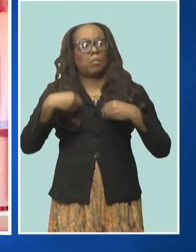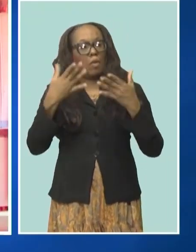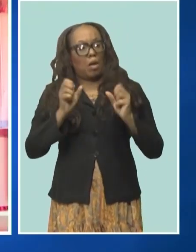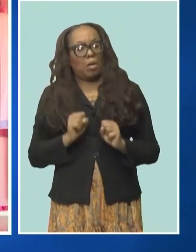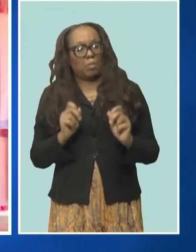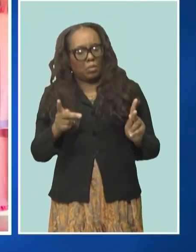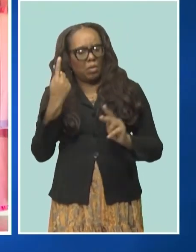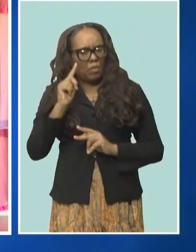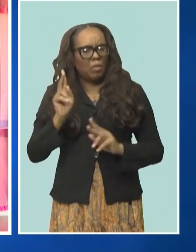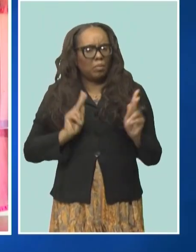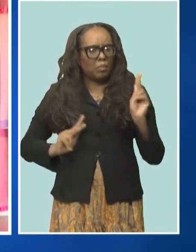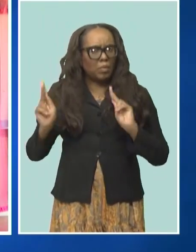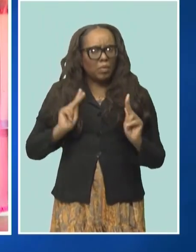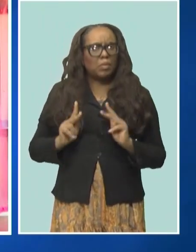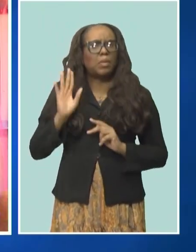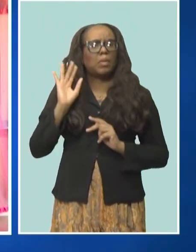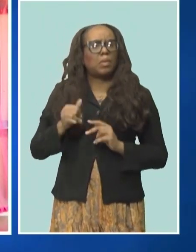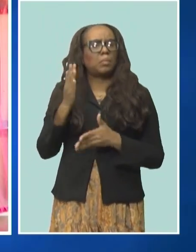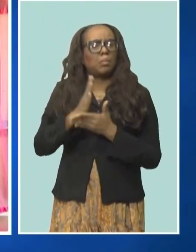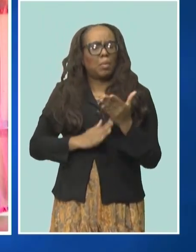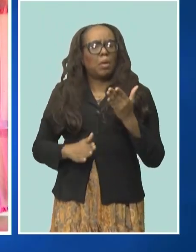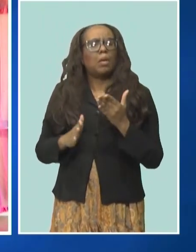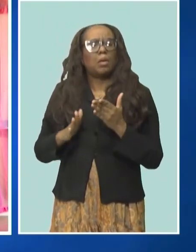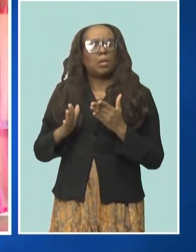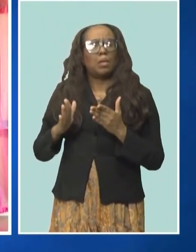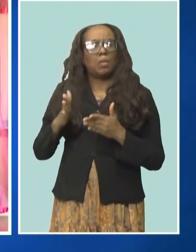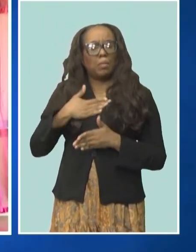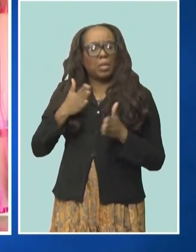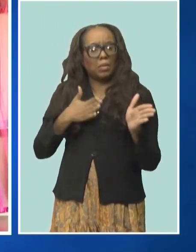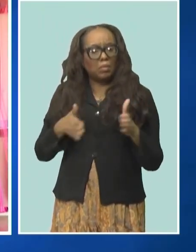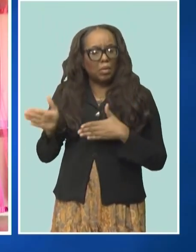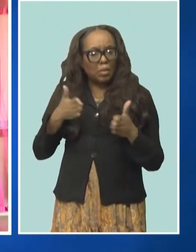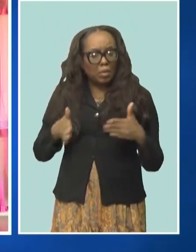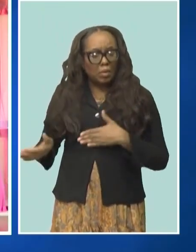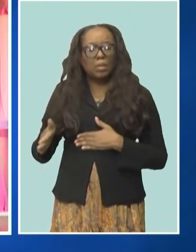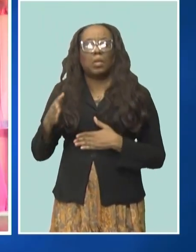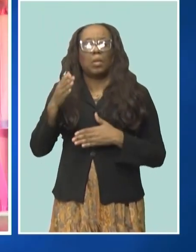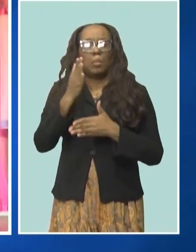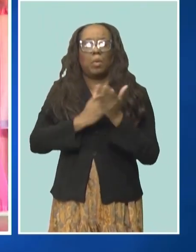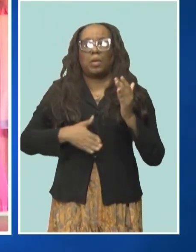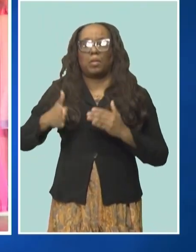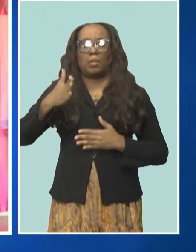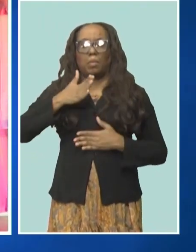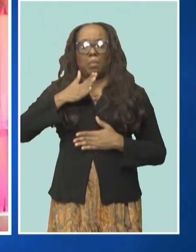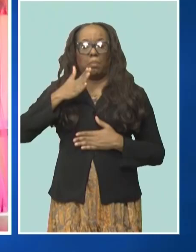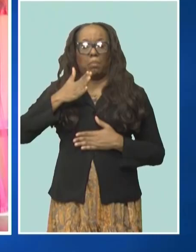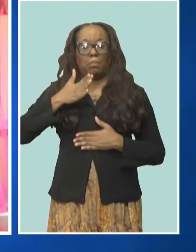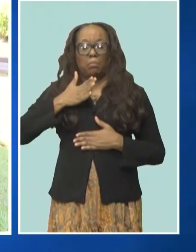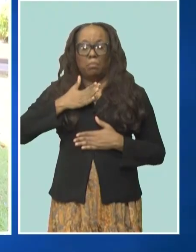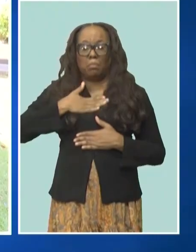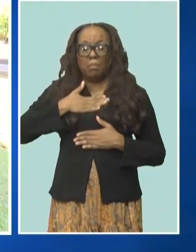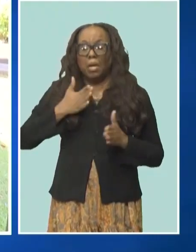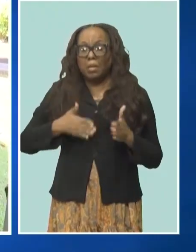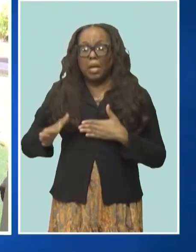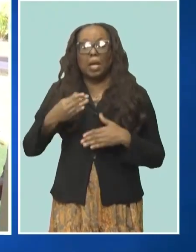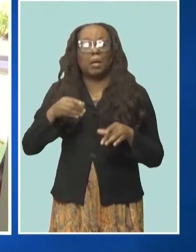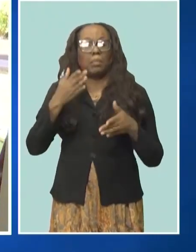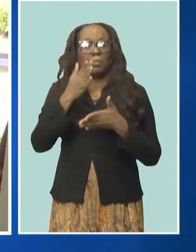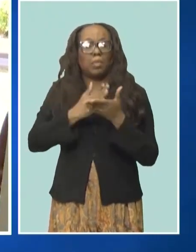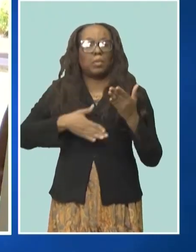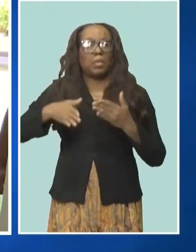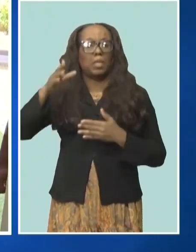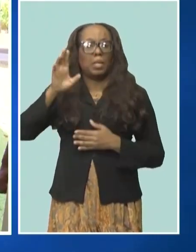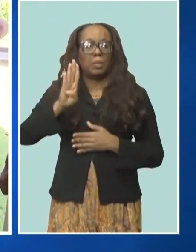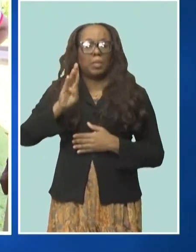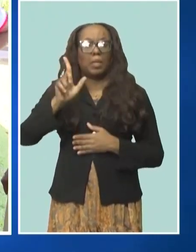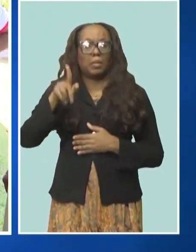part of that strategy, and it's part of the Labour Party strategy and philosophy that we have to create a better life for our people. The Tech Club is a